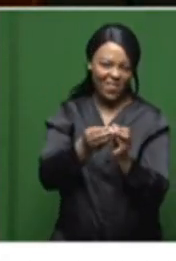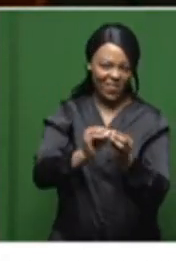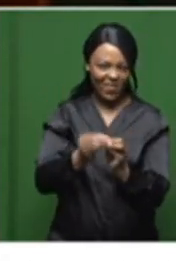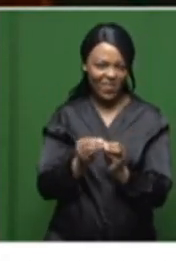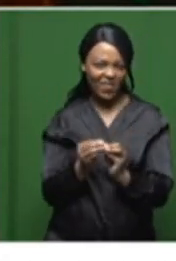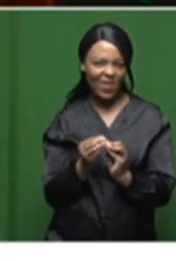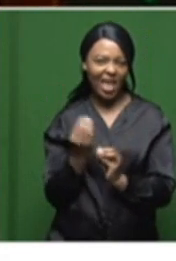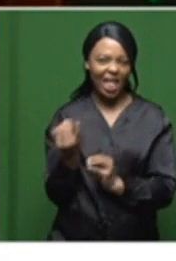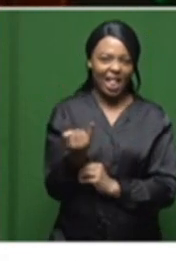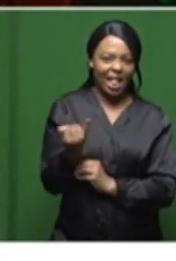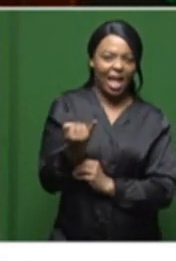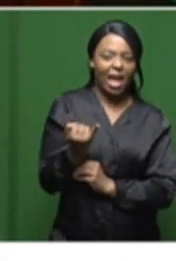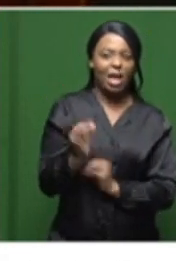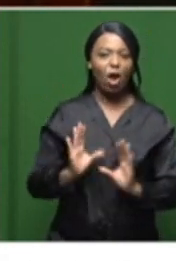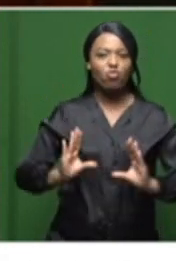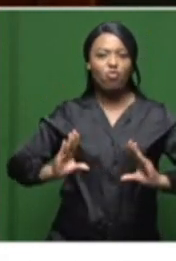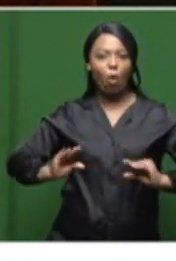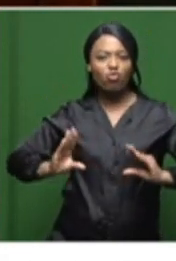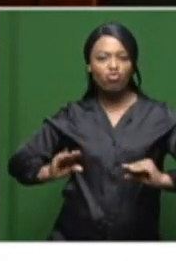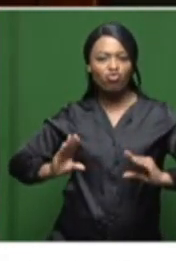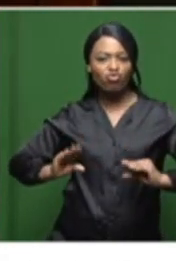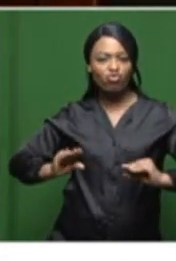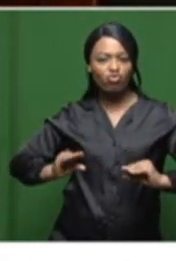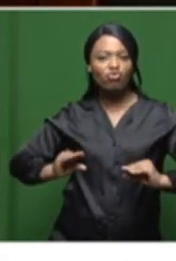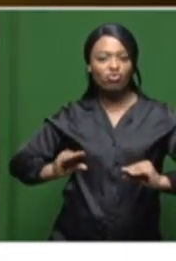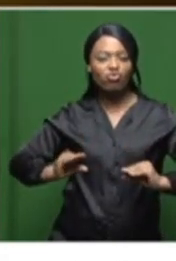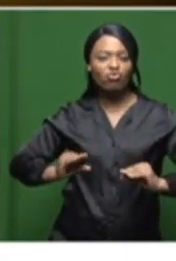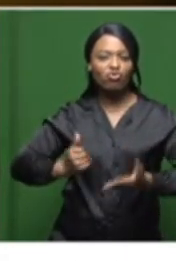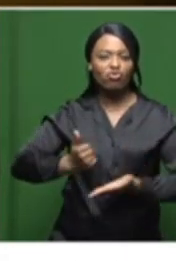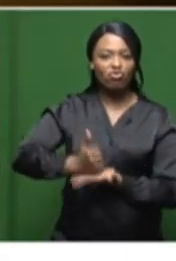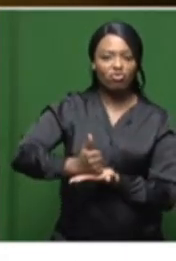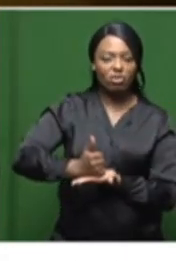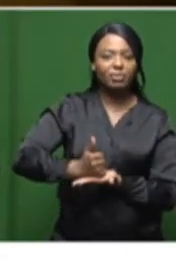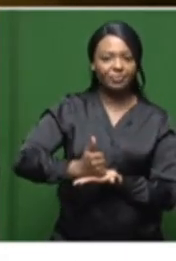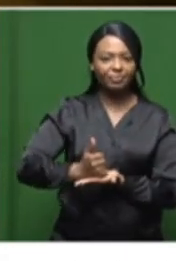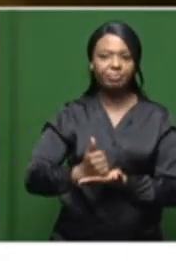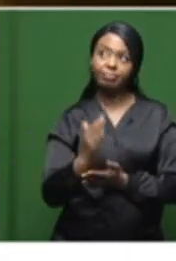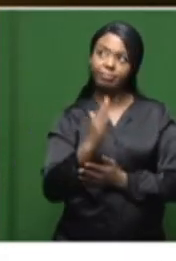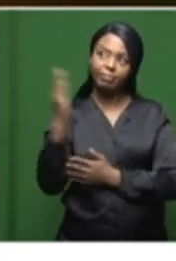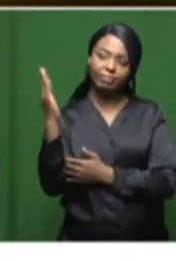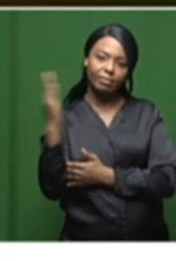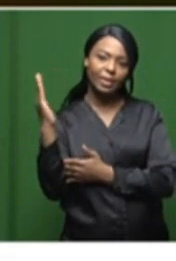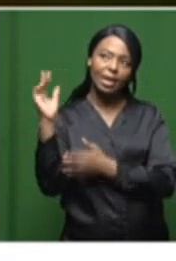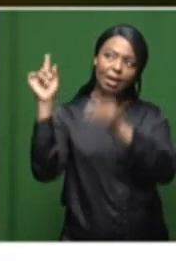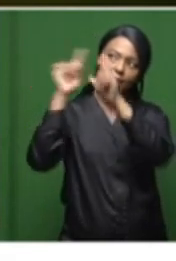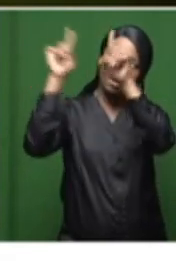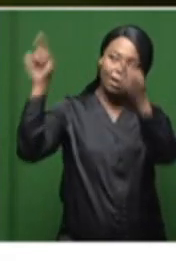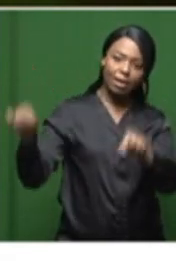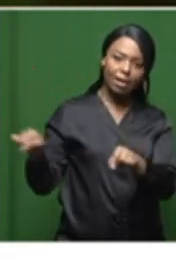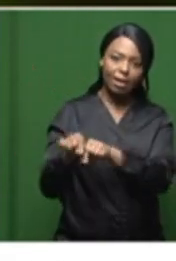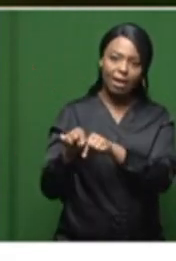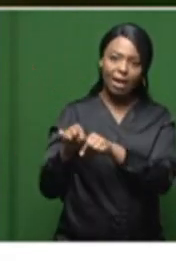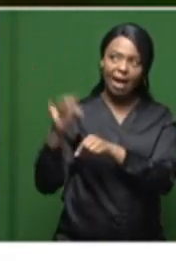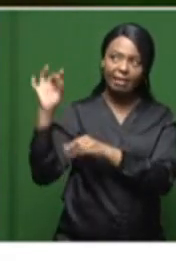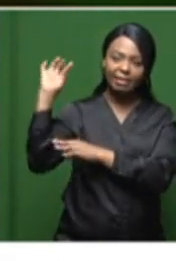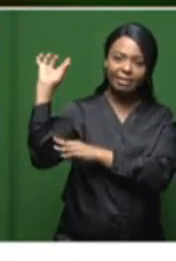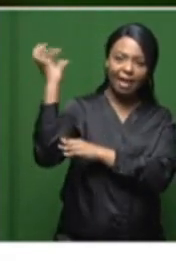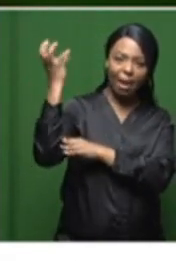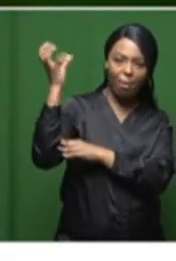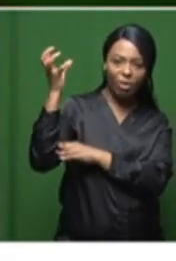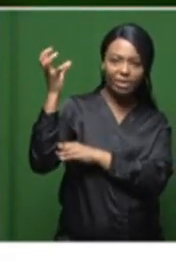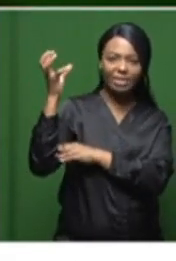And yeah, and across from that there's a mirror with diamonds and, yeah,